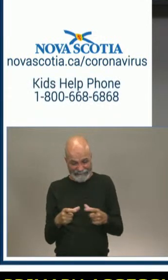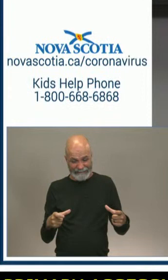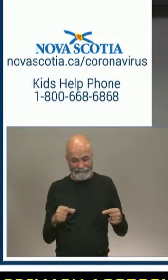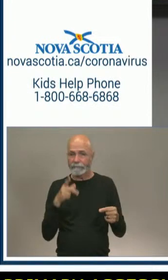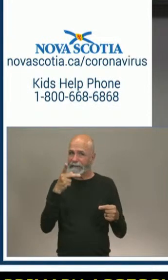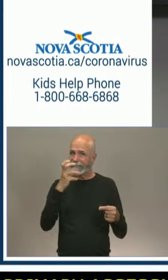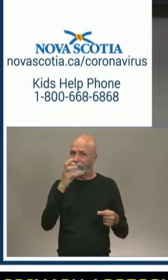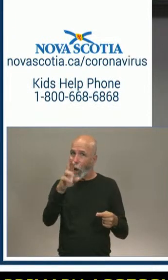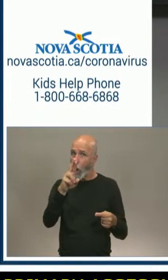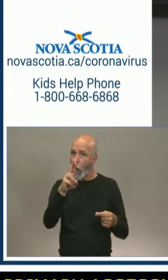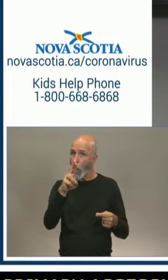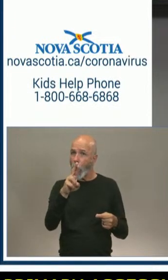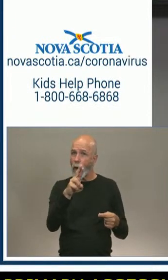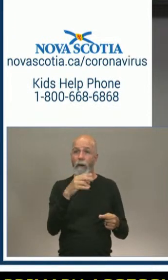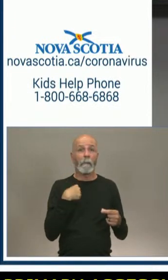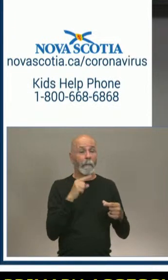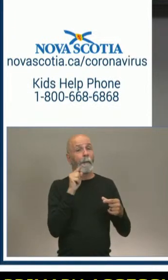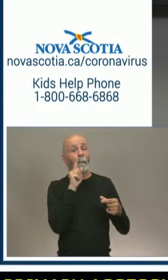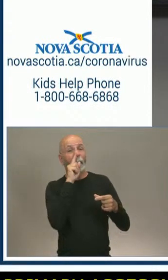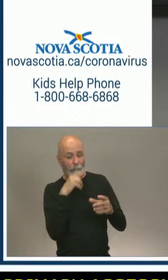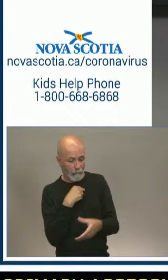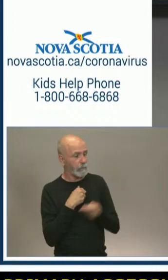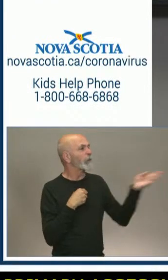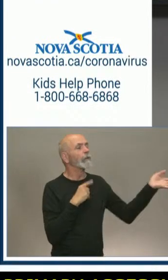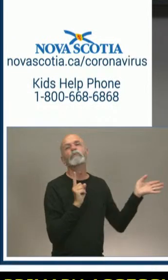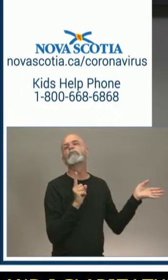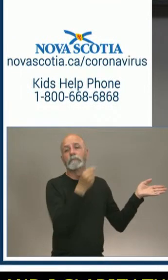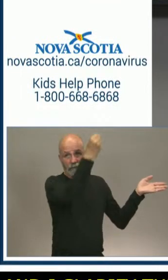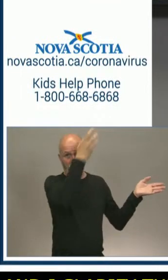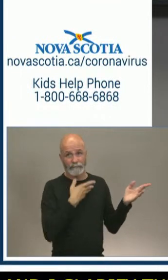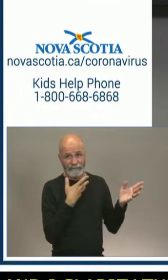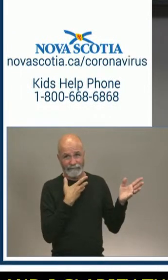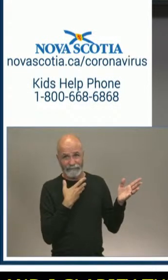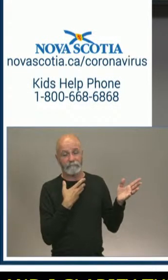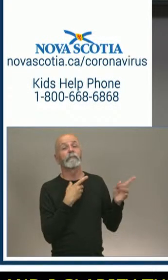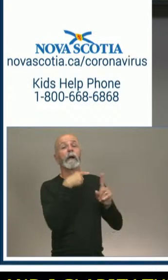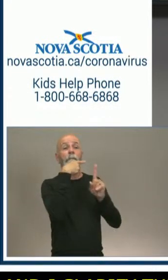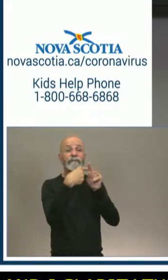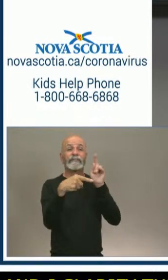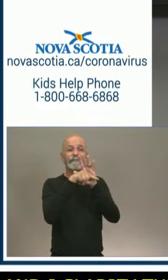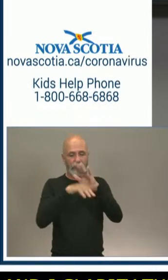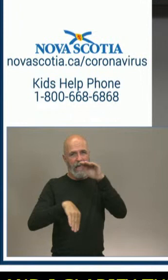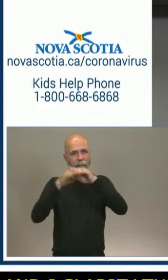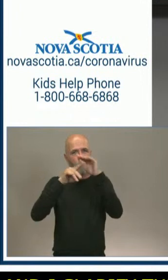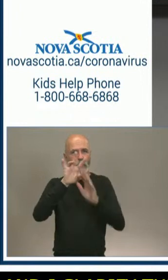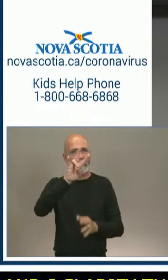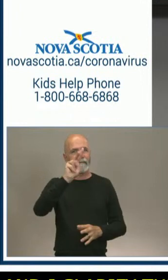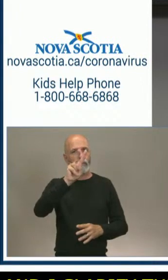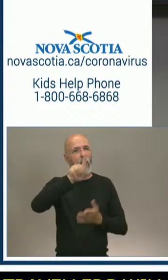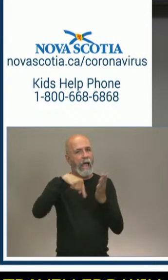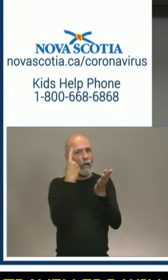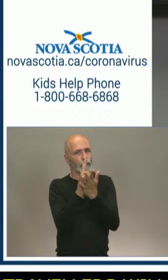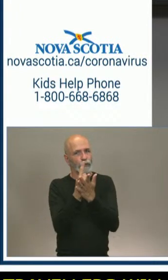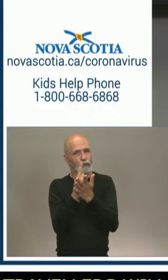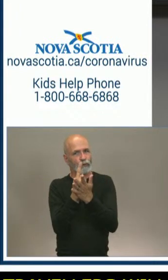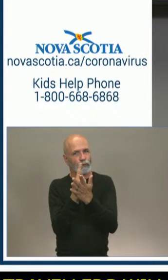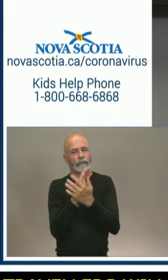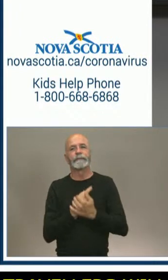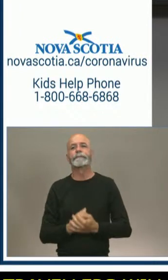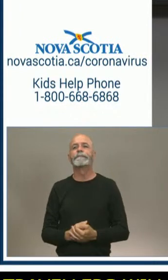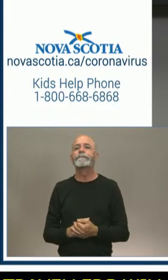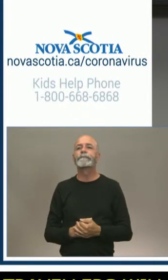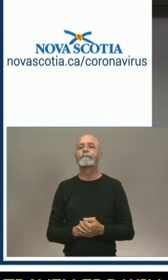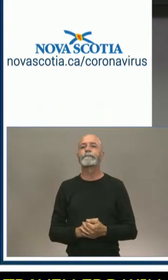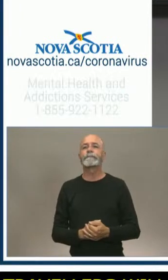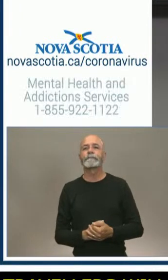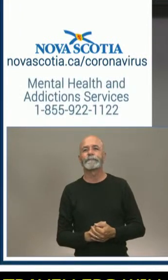72 hours. Right now, this testing does not replace the need to self-isolate. The self-isolation